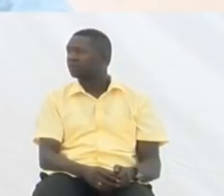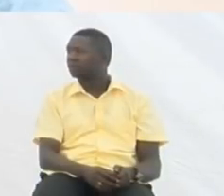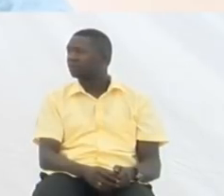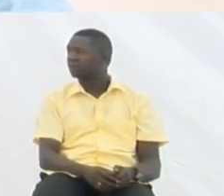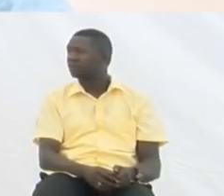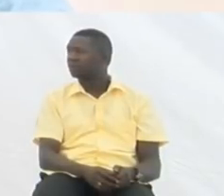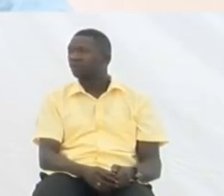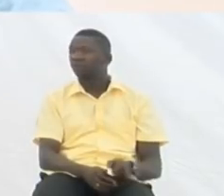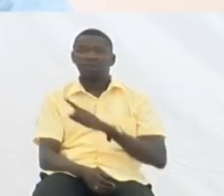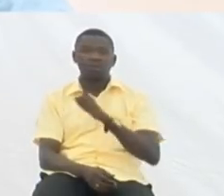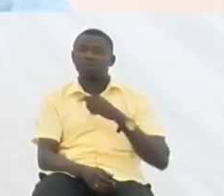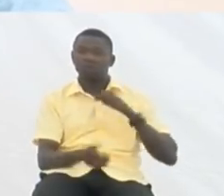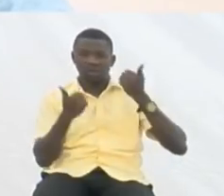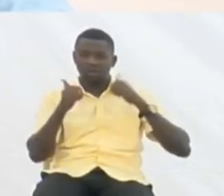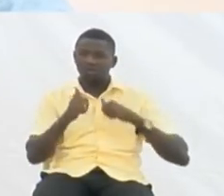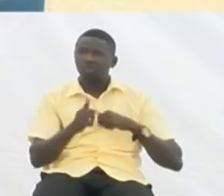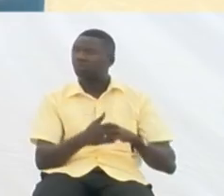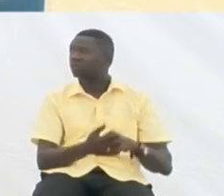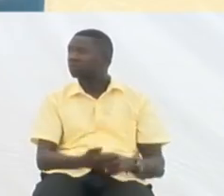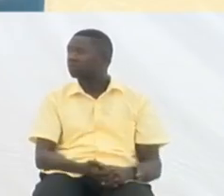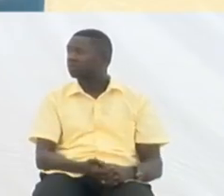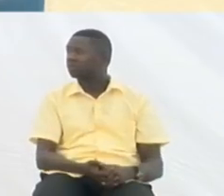that did not happen to our people